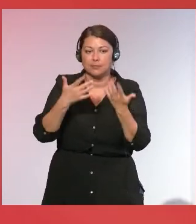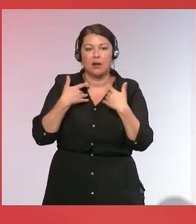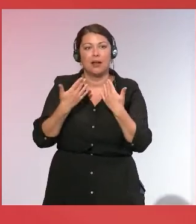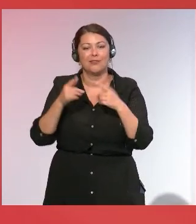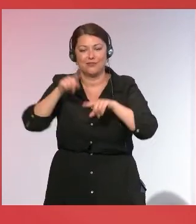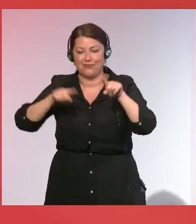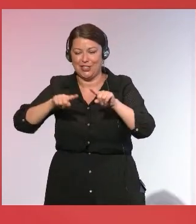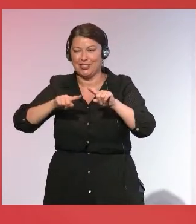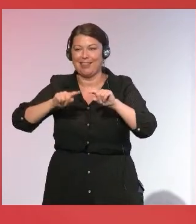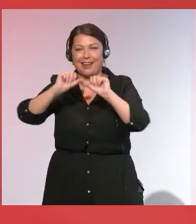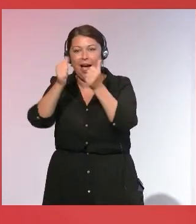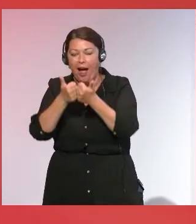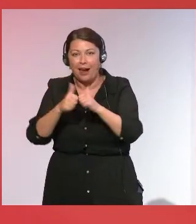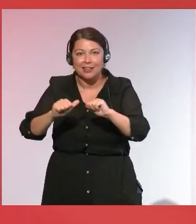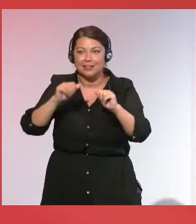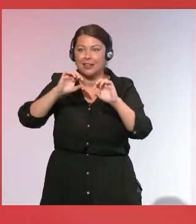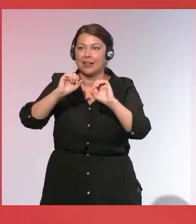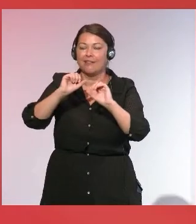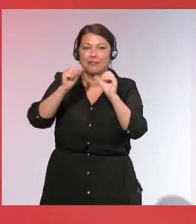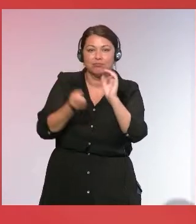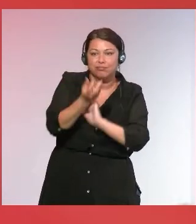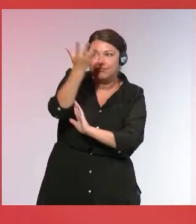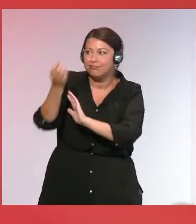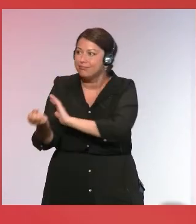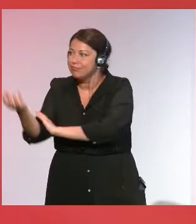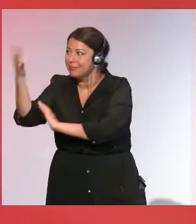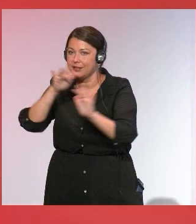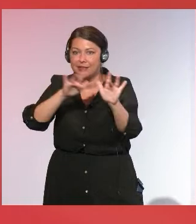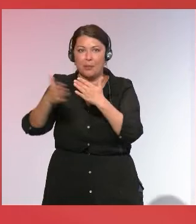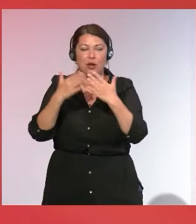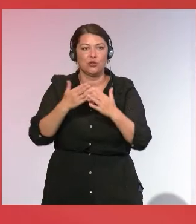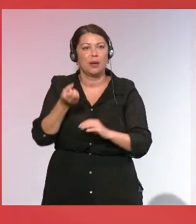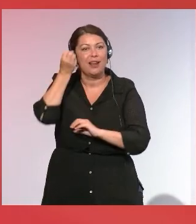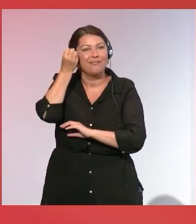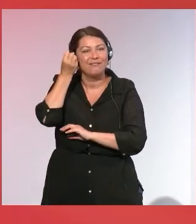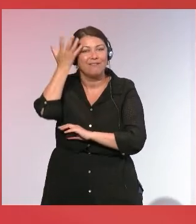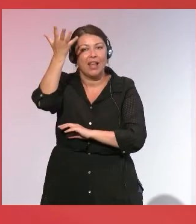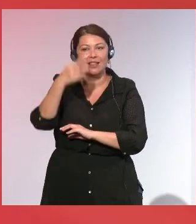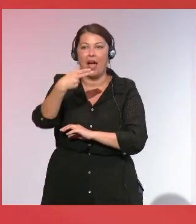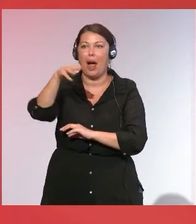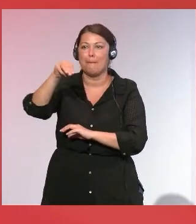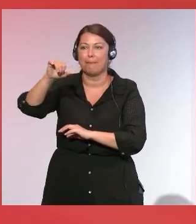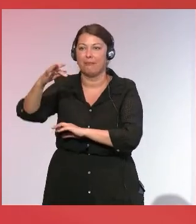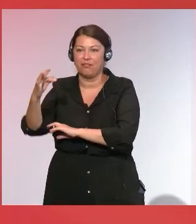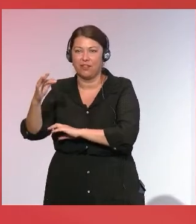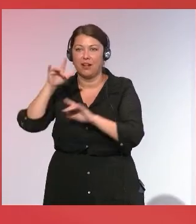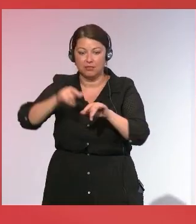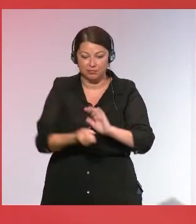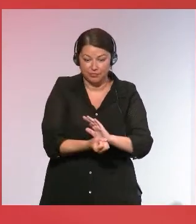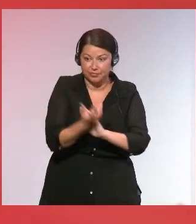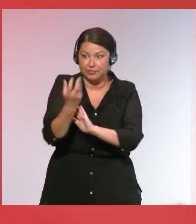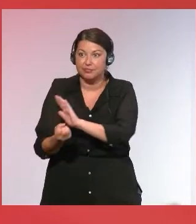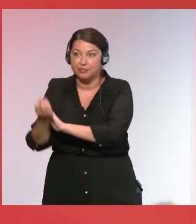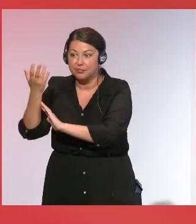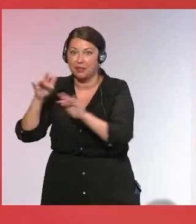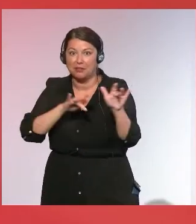Netherlands we have it since the last decade or so, which was it's not an it's something we had before, and that's very allergenic